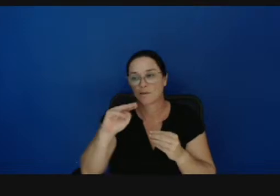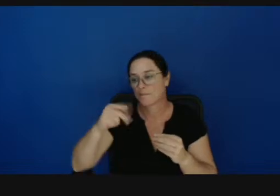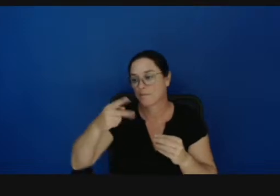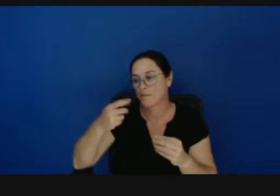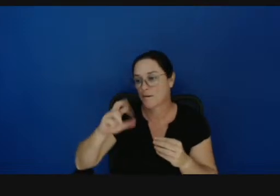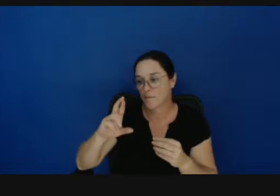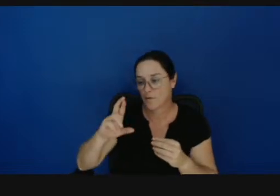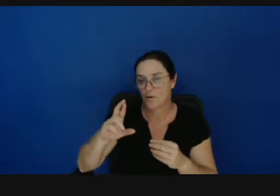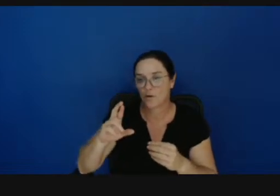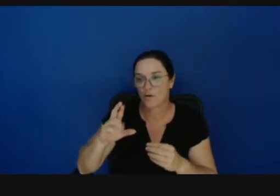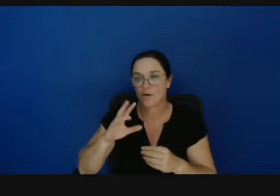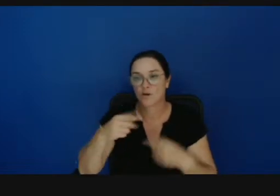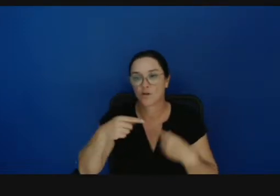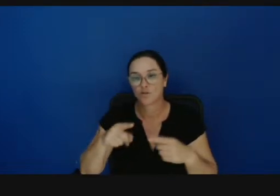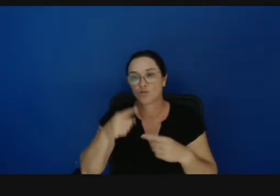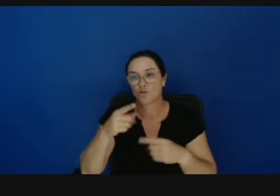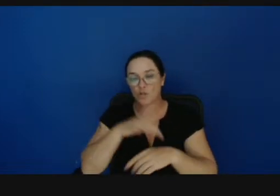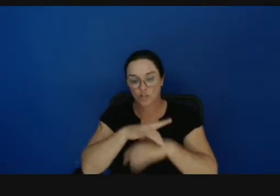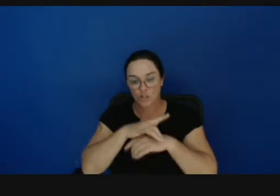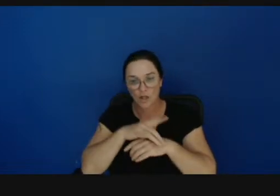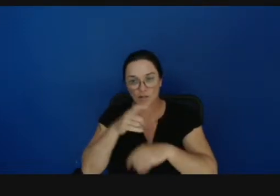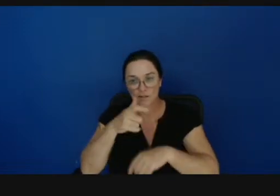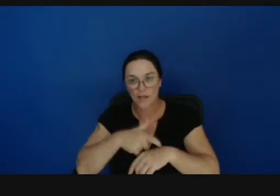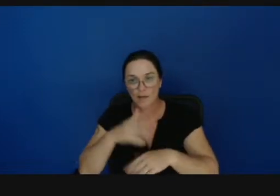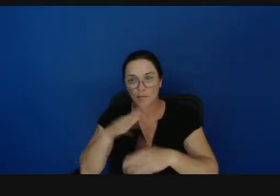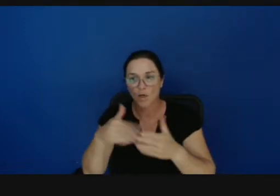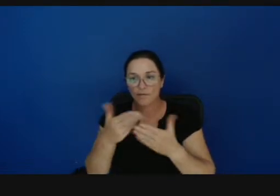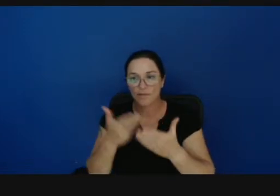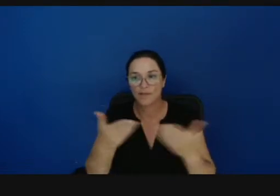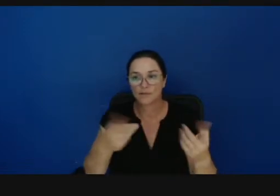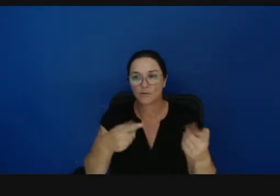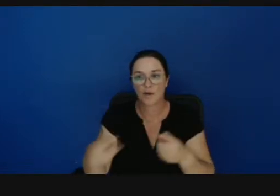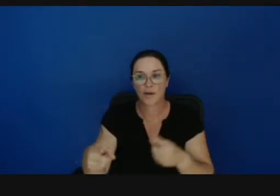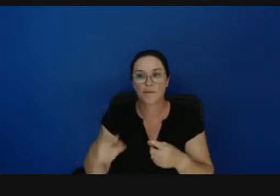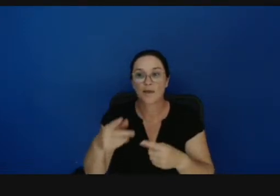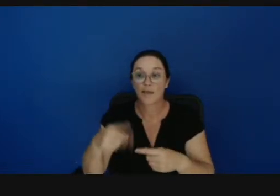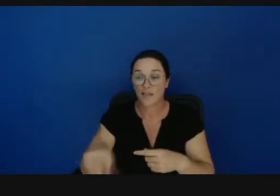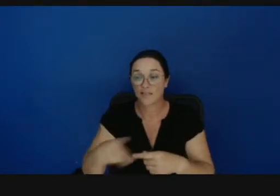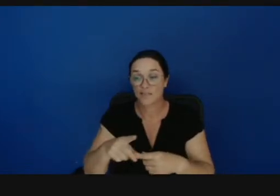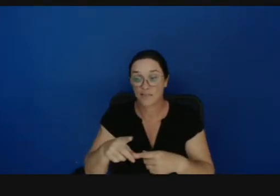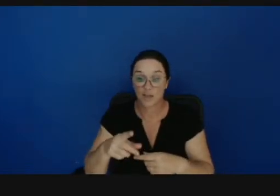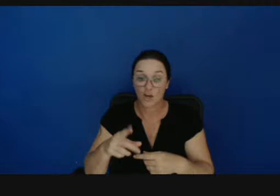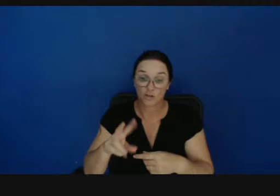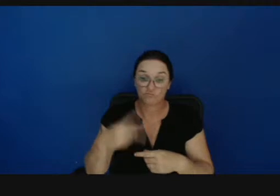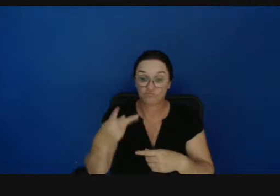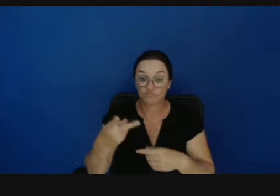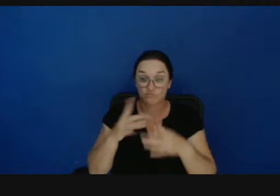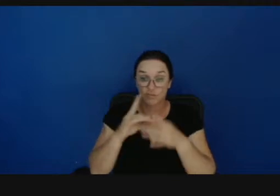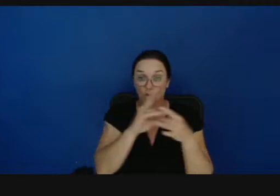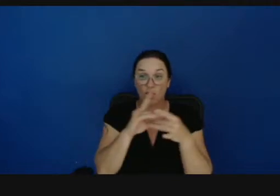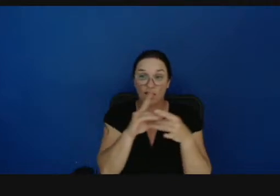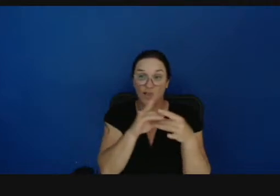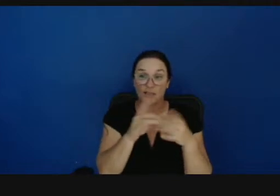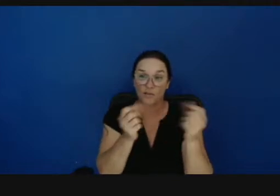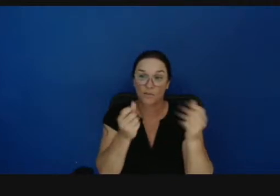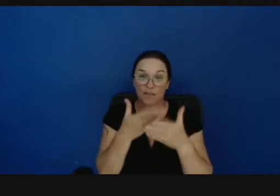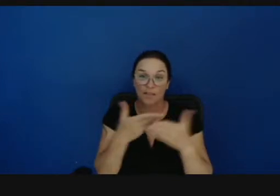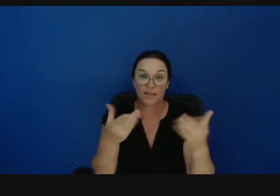over geologic time, all the flows he's seen, the volcanoes are anti-correlated. In fact, yeah. So there's a lot goes on there,